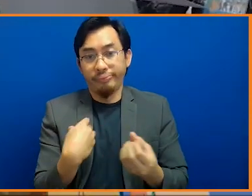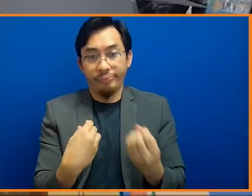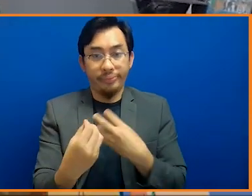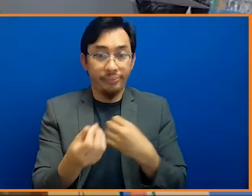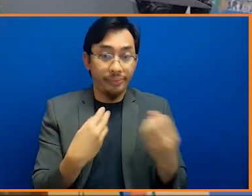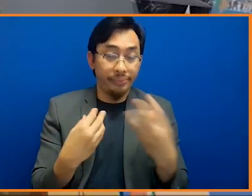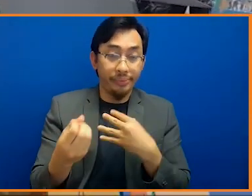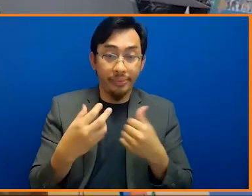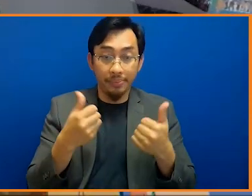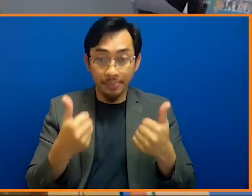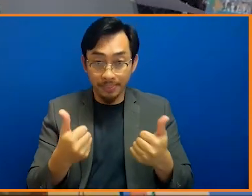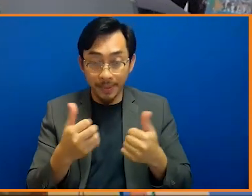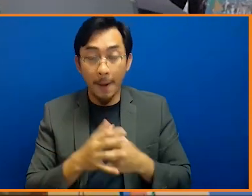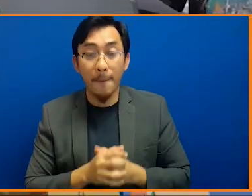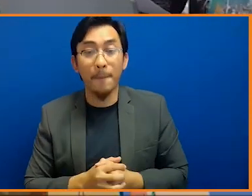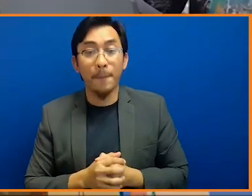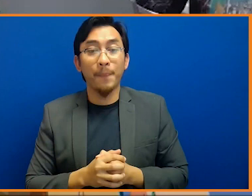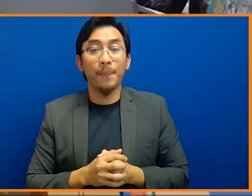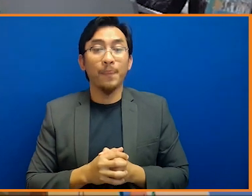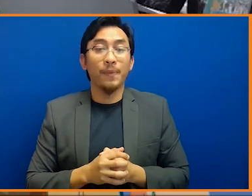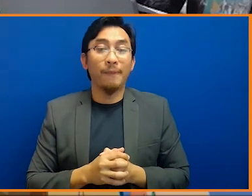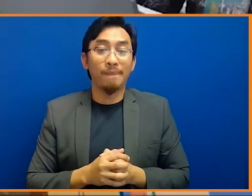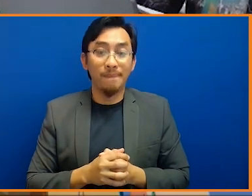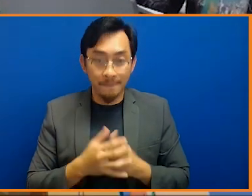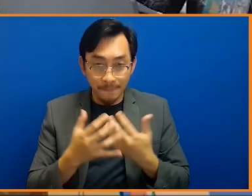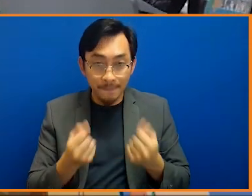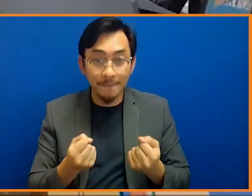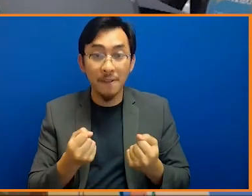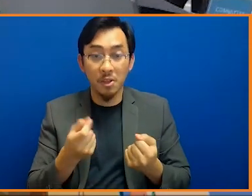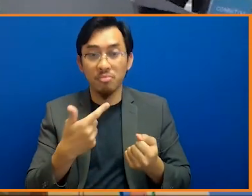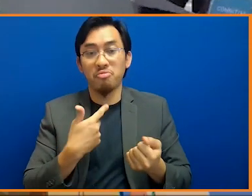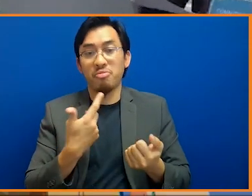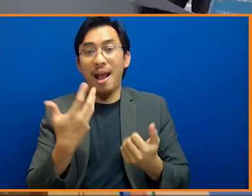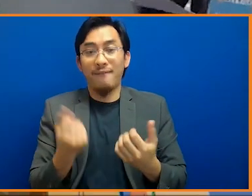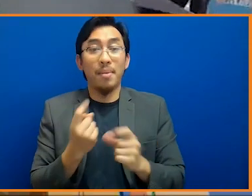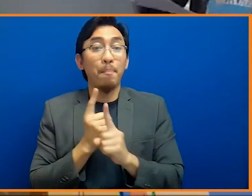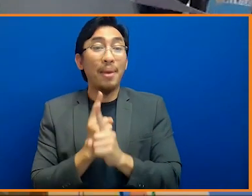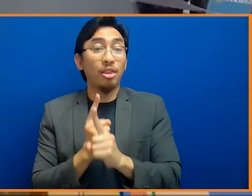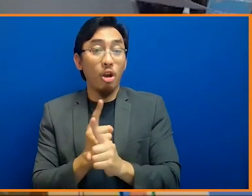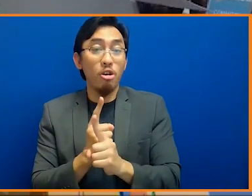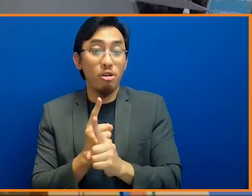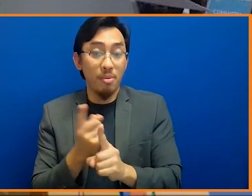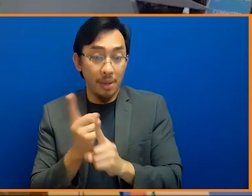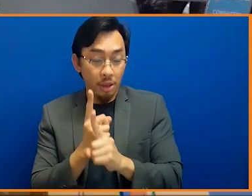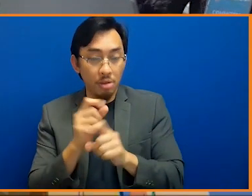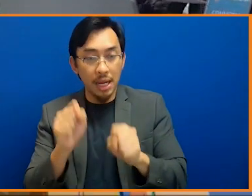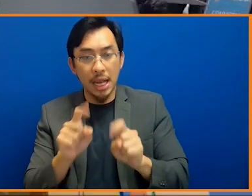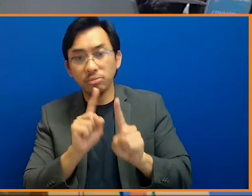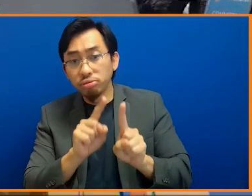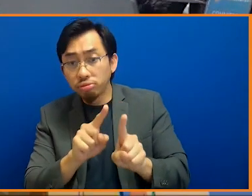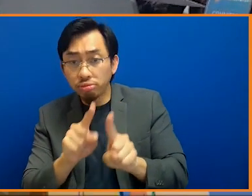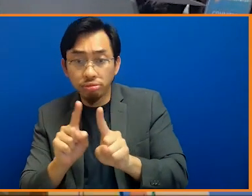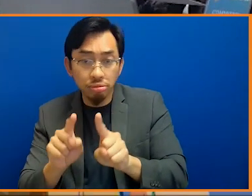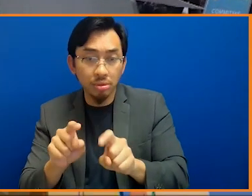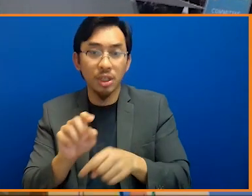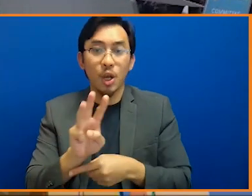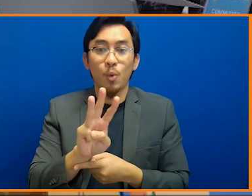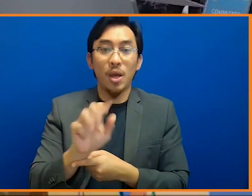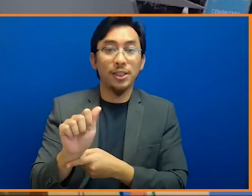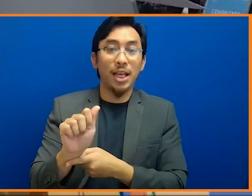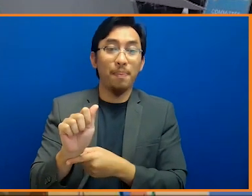your question, and then we can deliver that to the mentors, and they will answer it, and then we will post